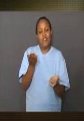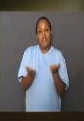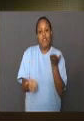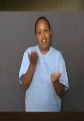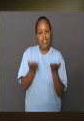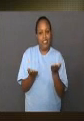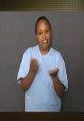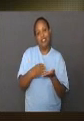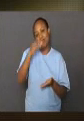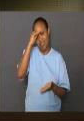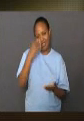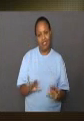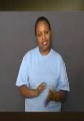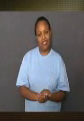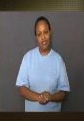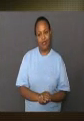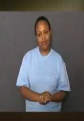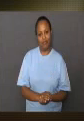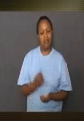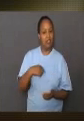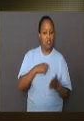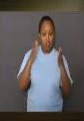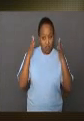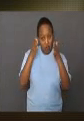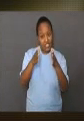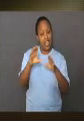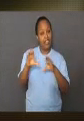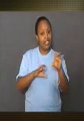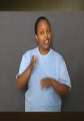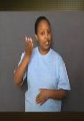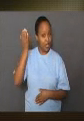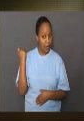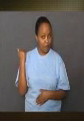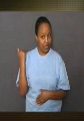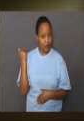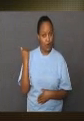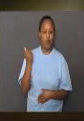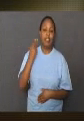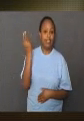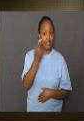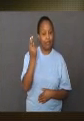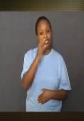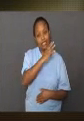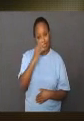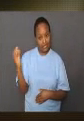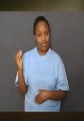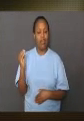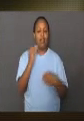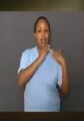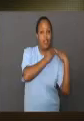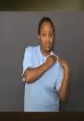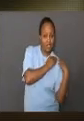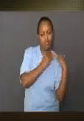fairness. We focused on the importance of sharing benefits and